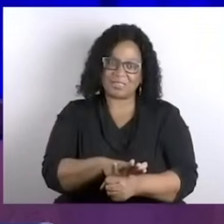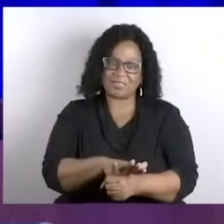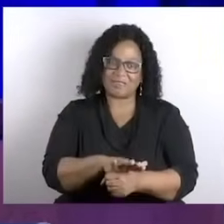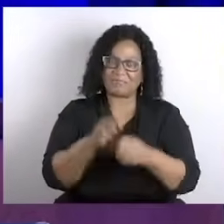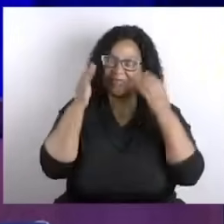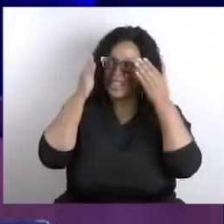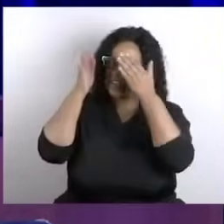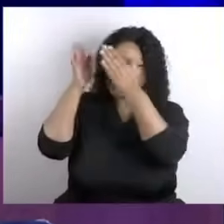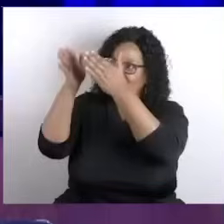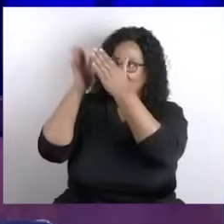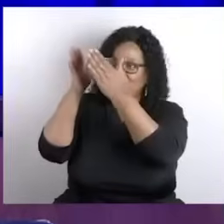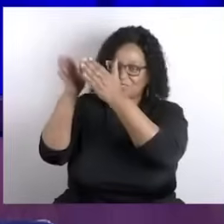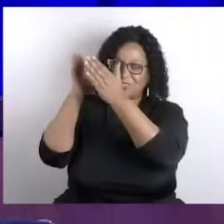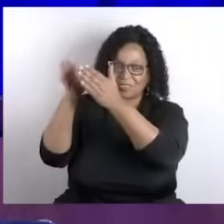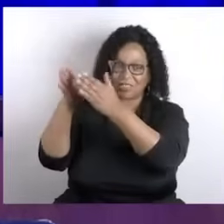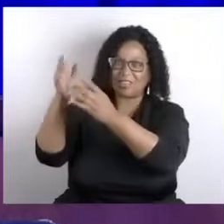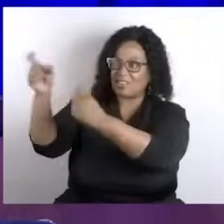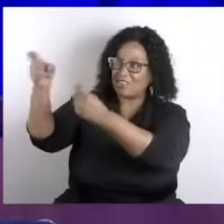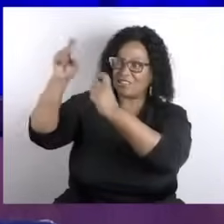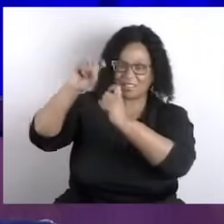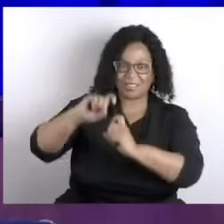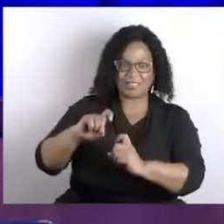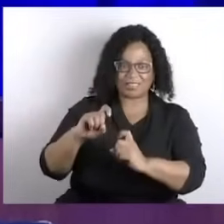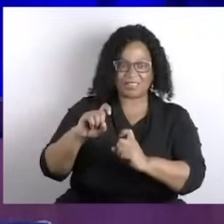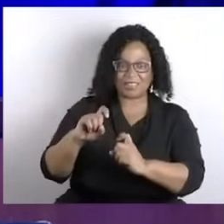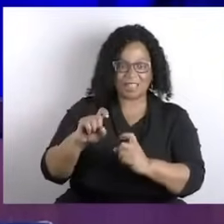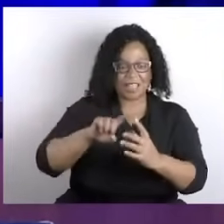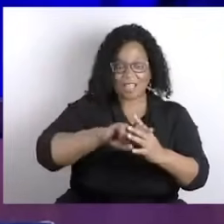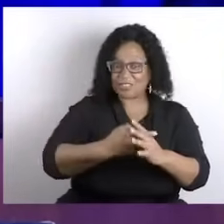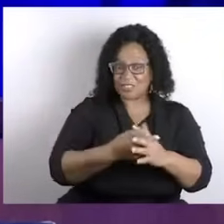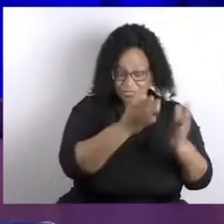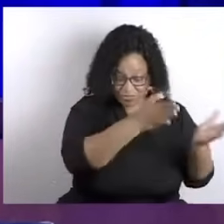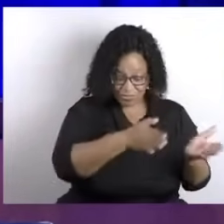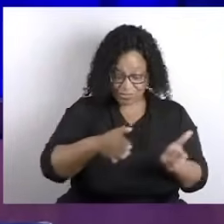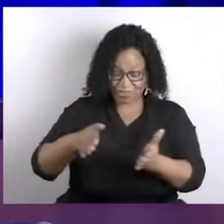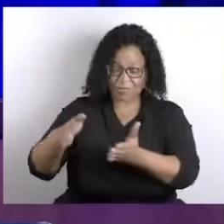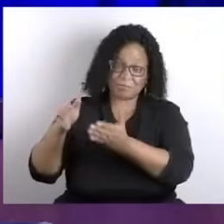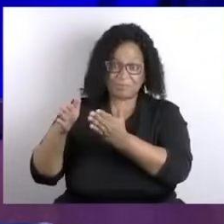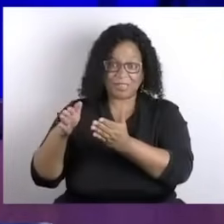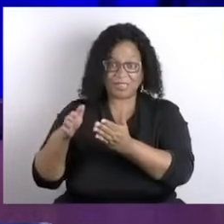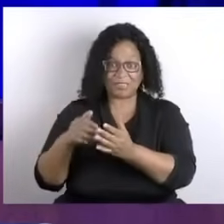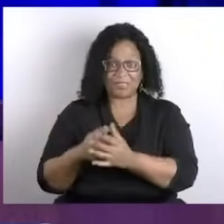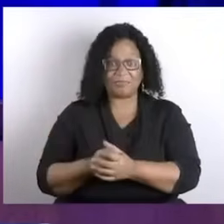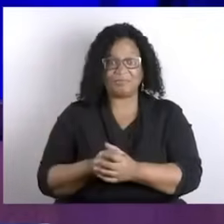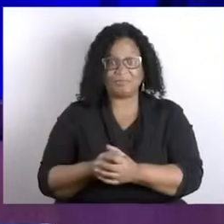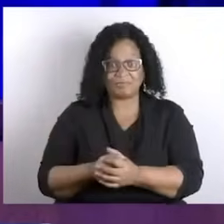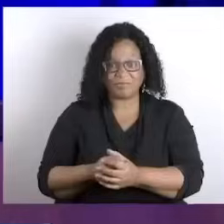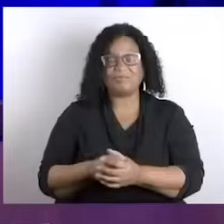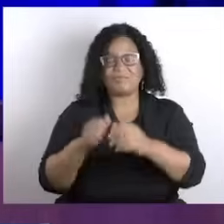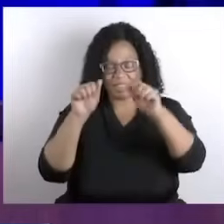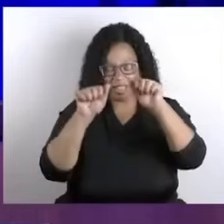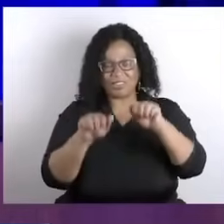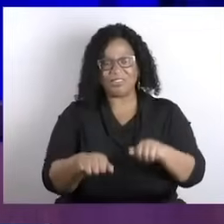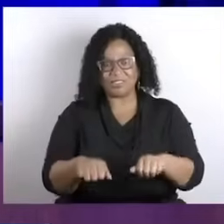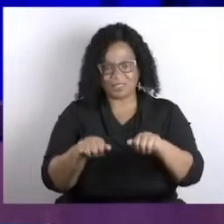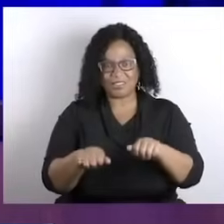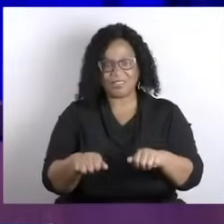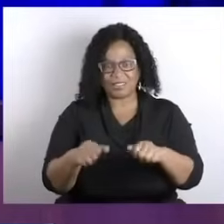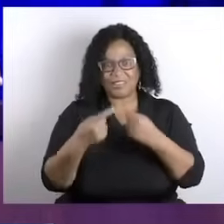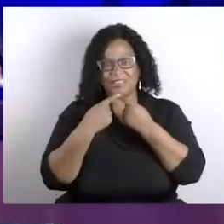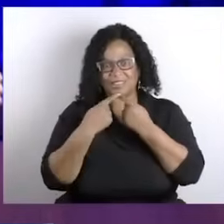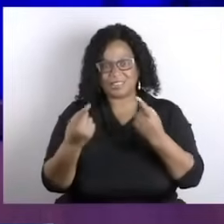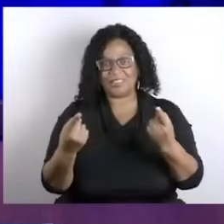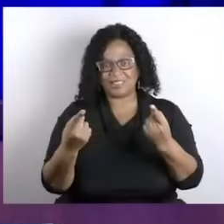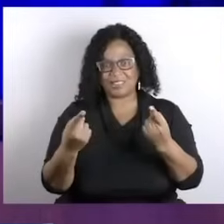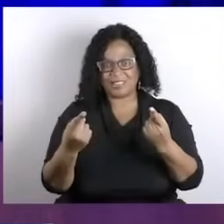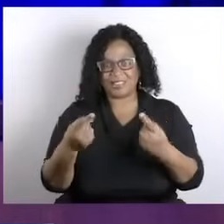Concentrate on his provisions and activate his plans in your life. And you'll be able to say that God